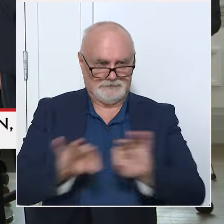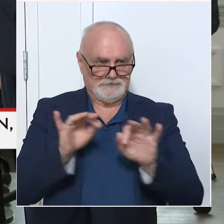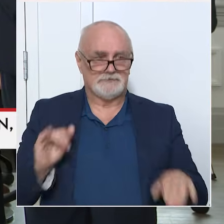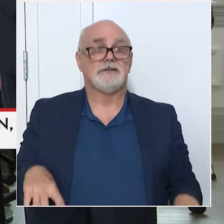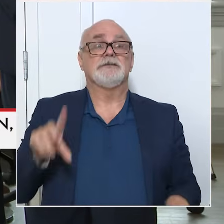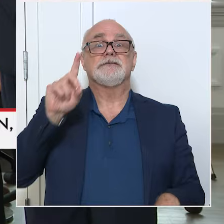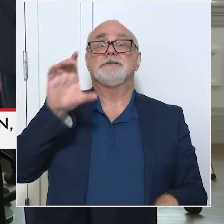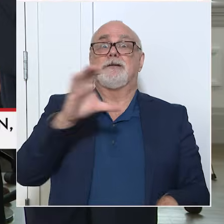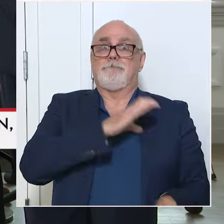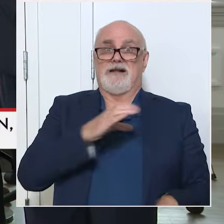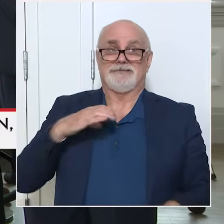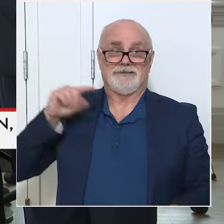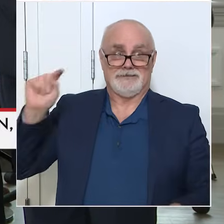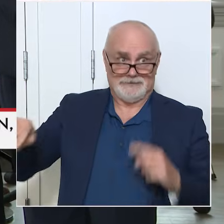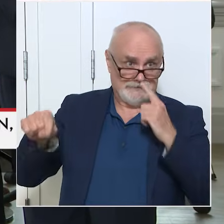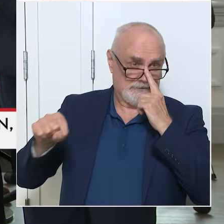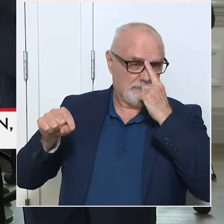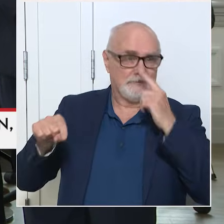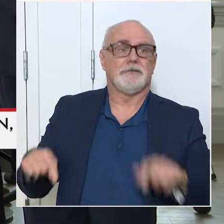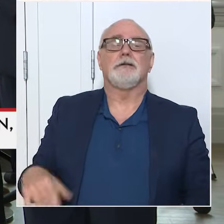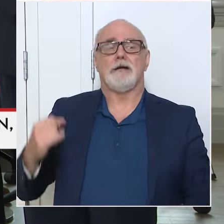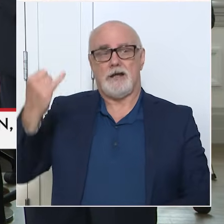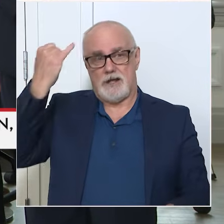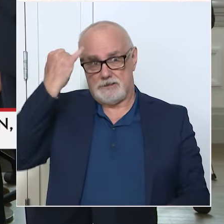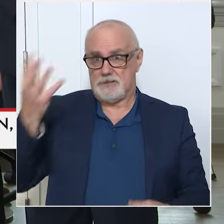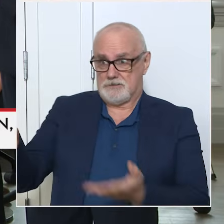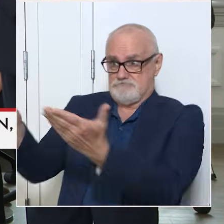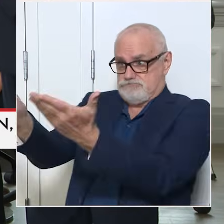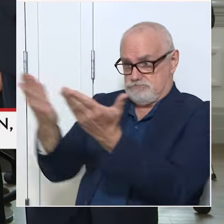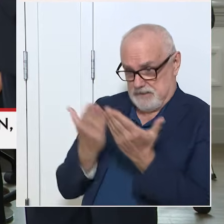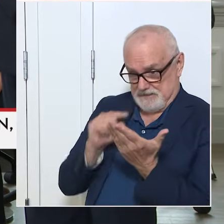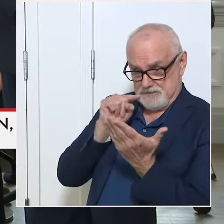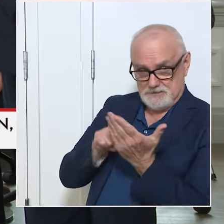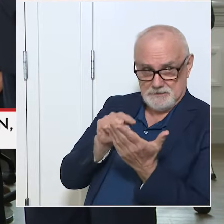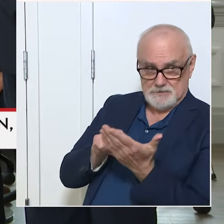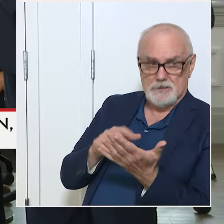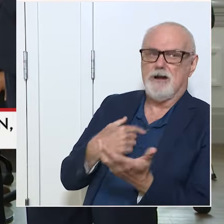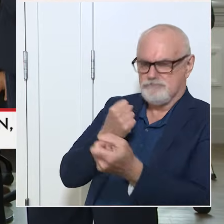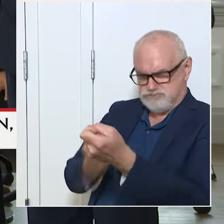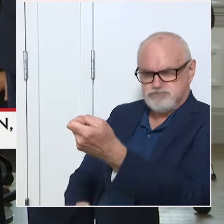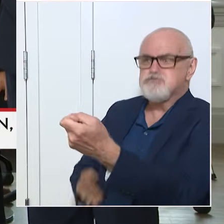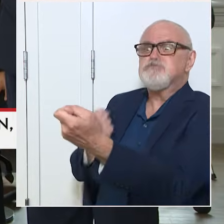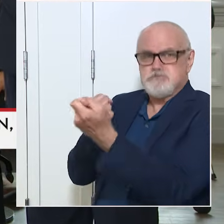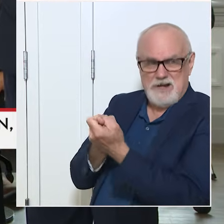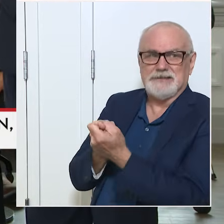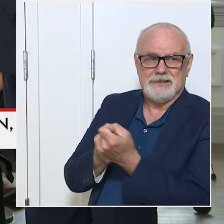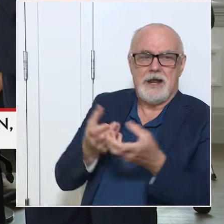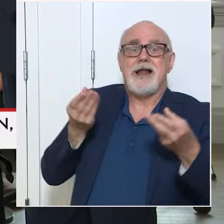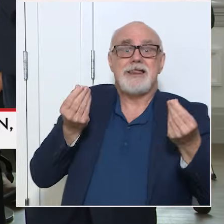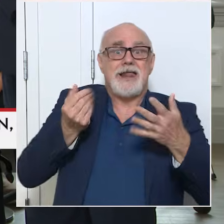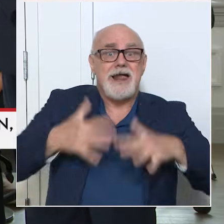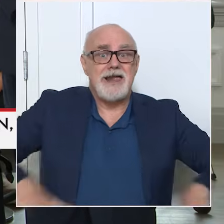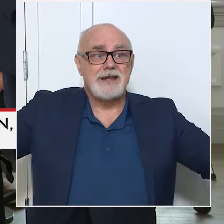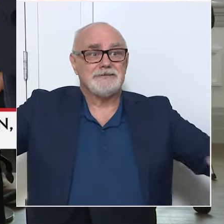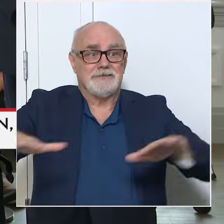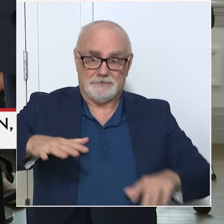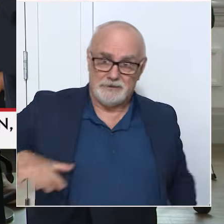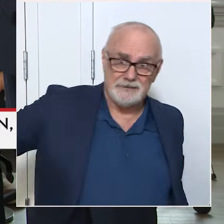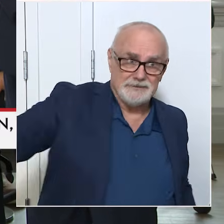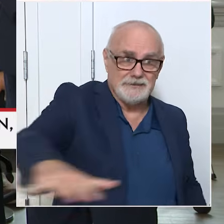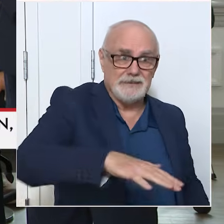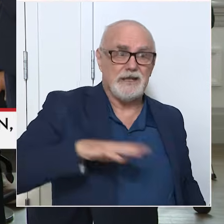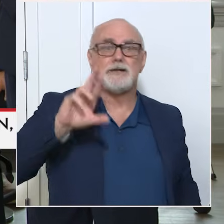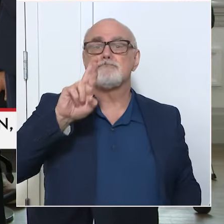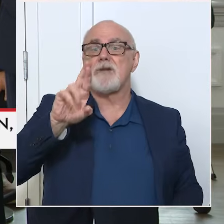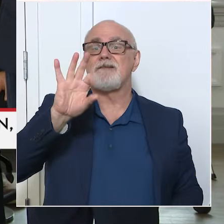good one, and I support it, that the balance of the parcels outside of the stadium and the